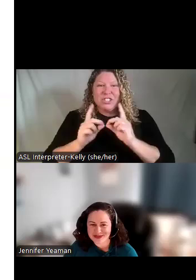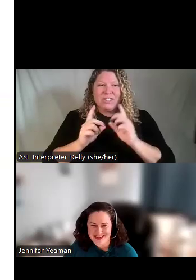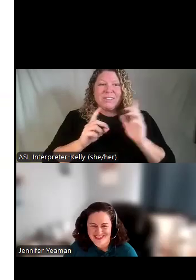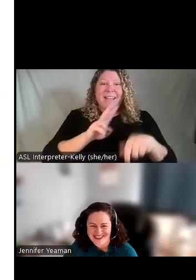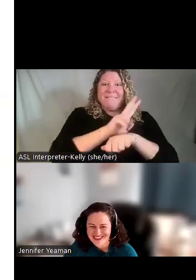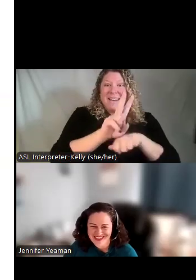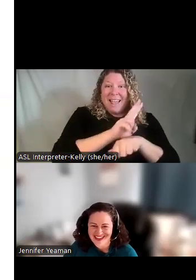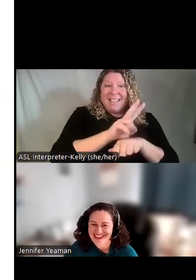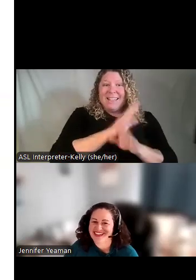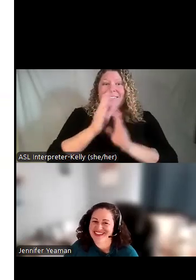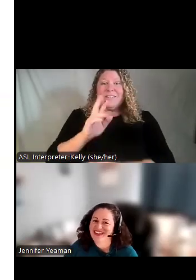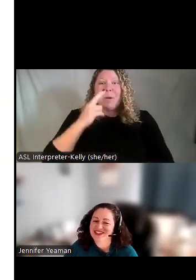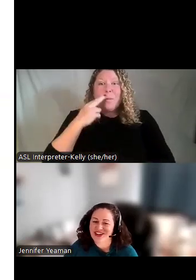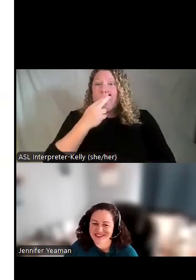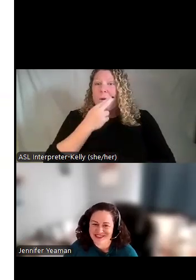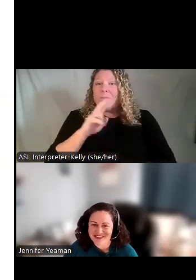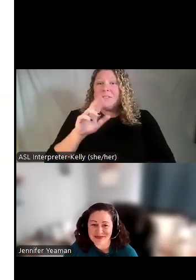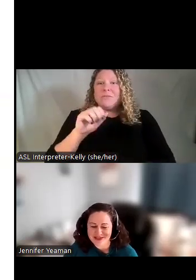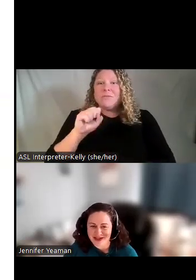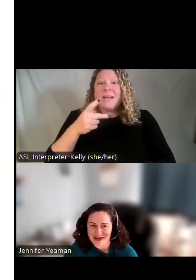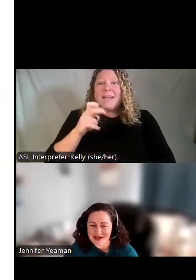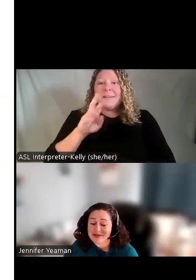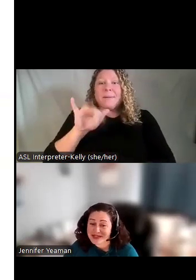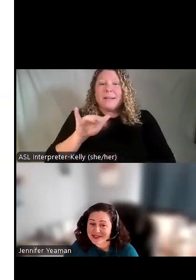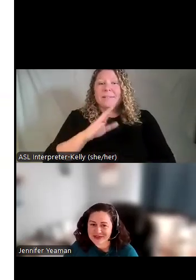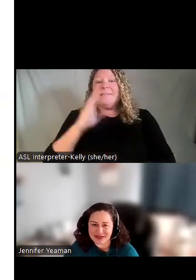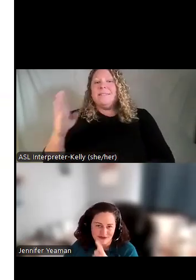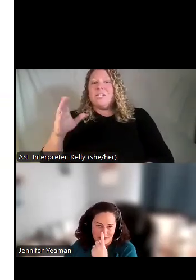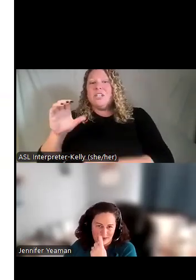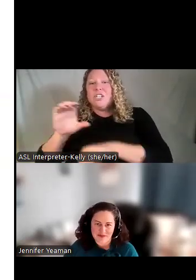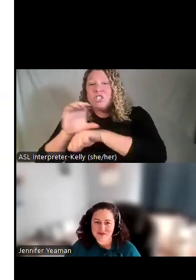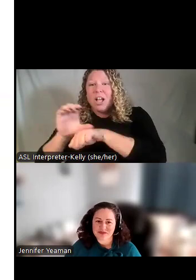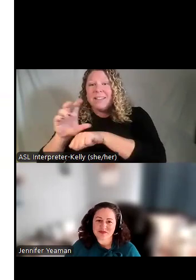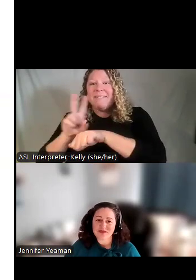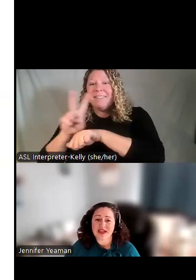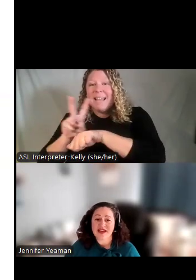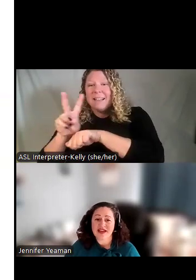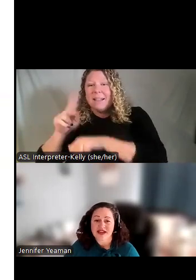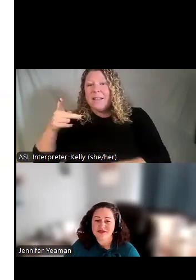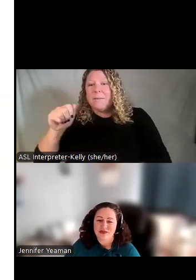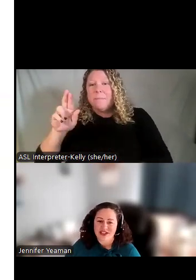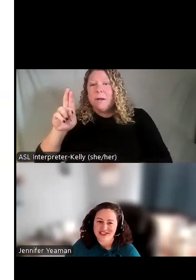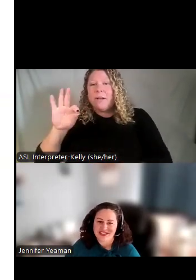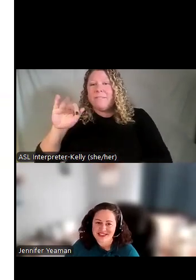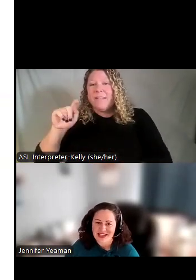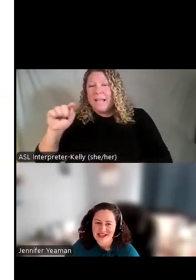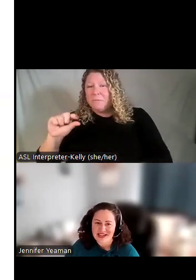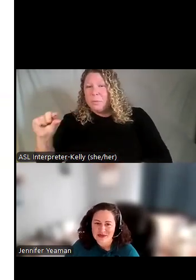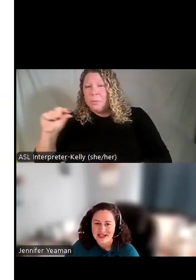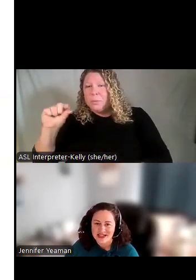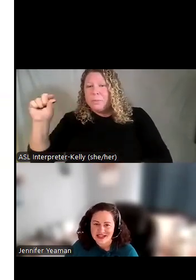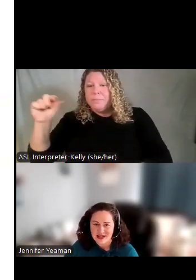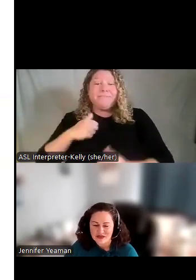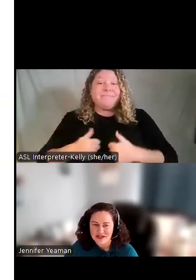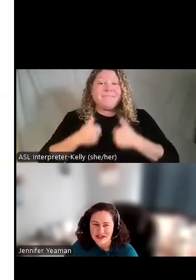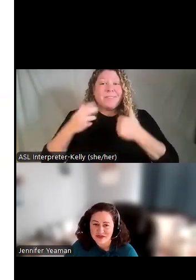a rose raspberry cupcake, and a layered chocolate and vanilla parfait. But there's a reason for it. So I live in Washington State, and